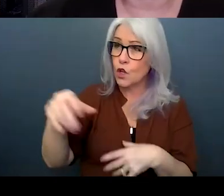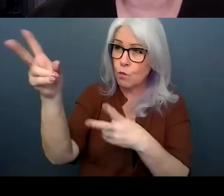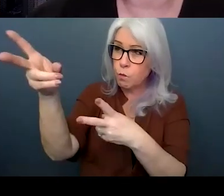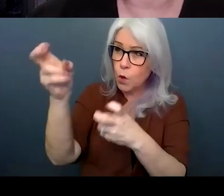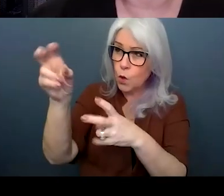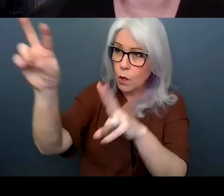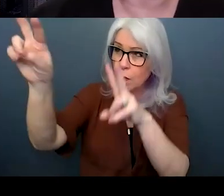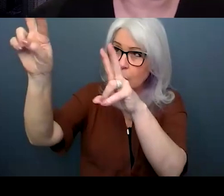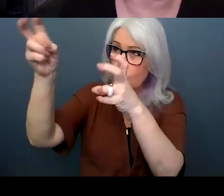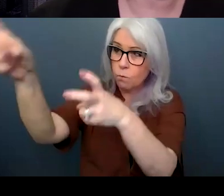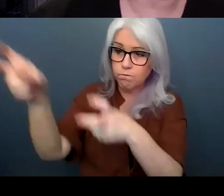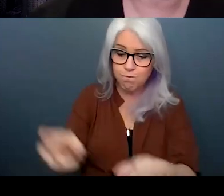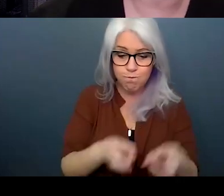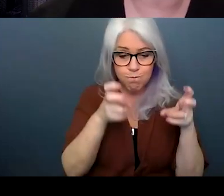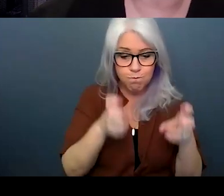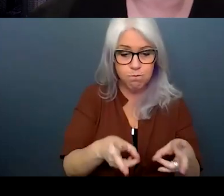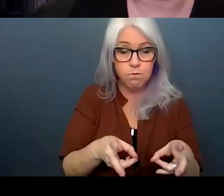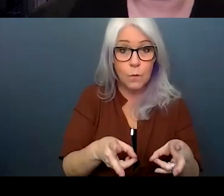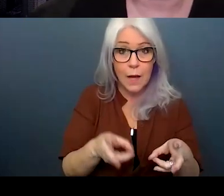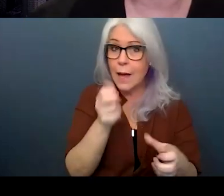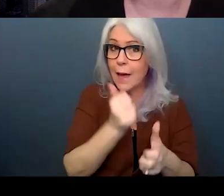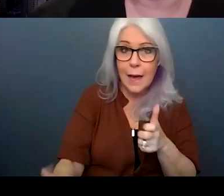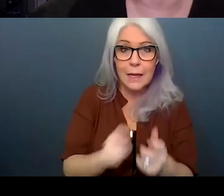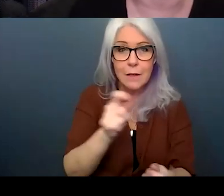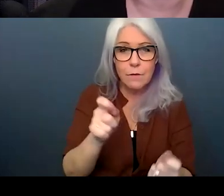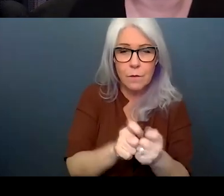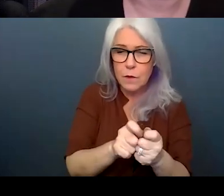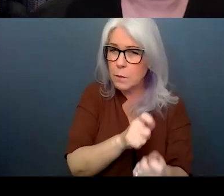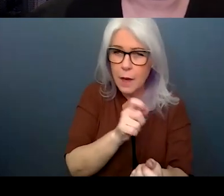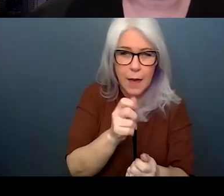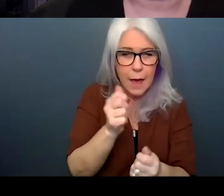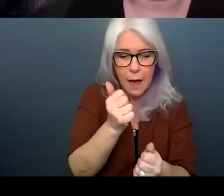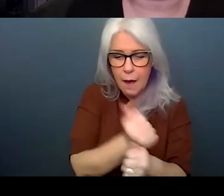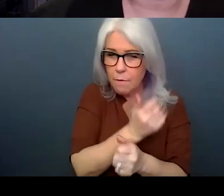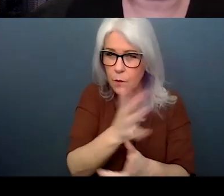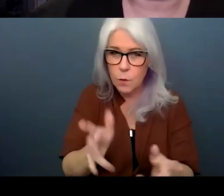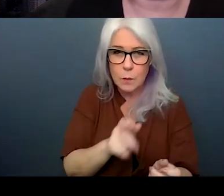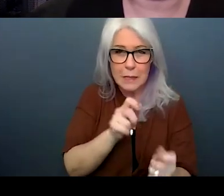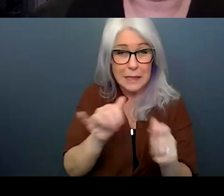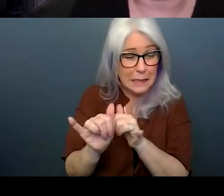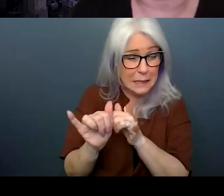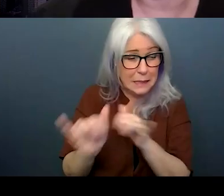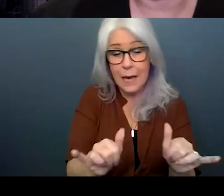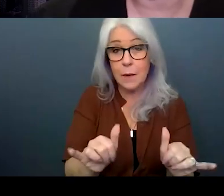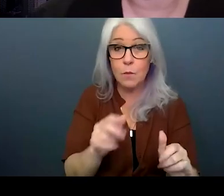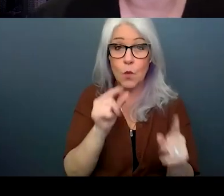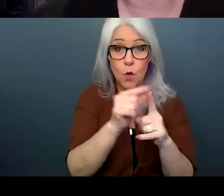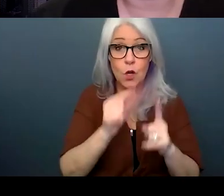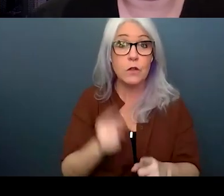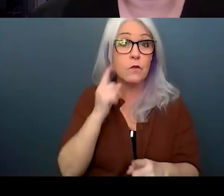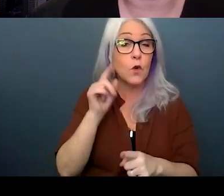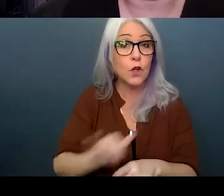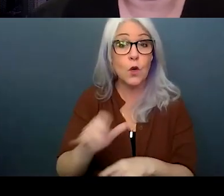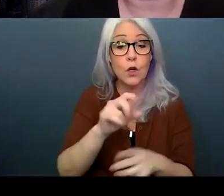That means any verbatim use of a source. For direct quotes, APA generally stipulates that you